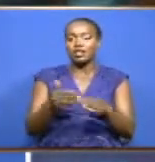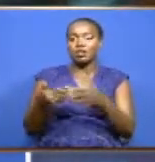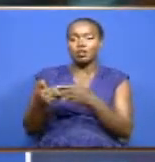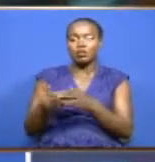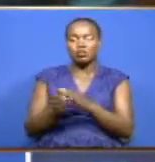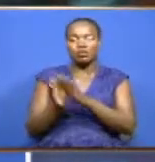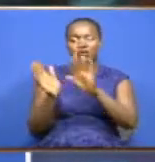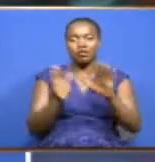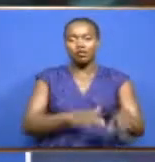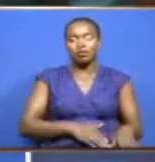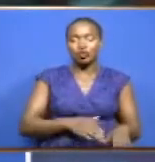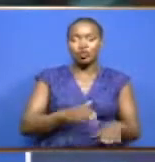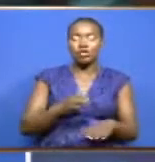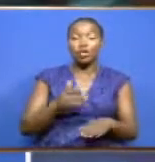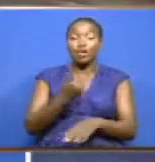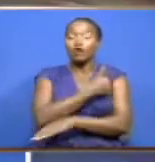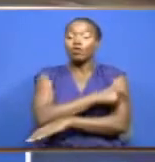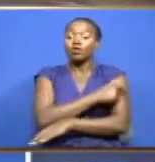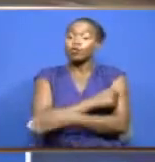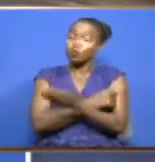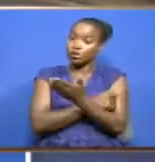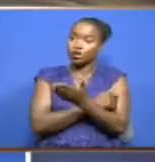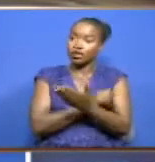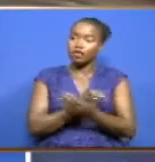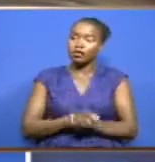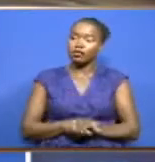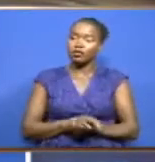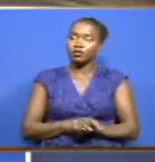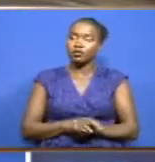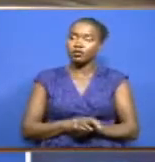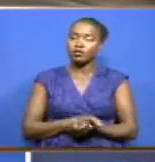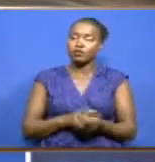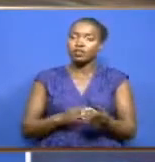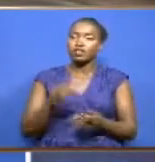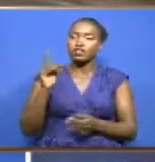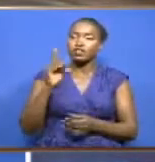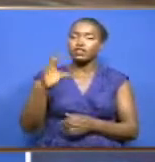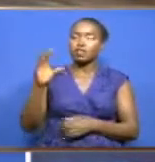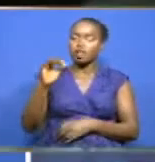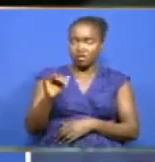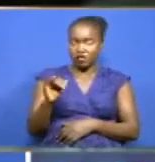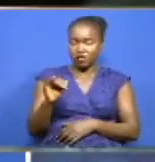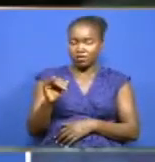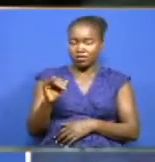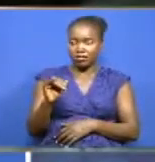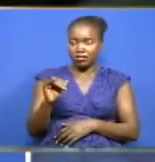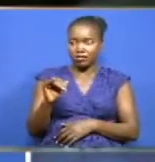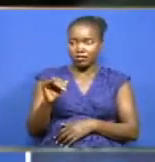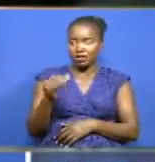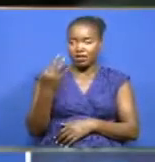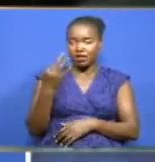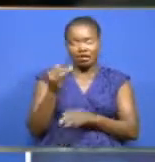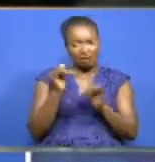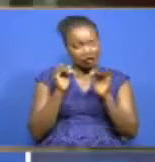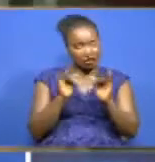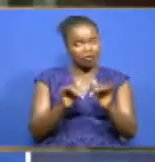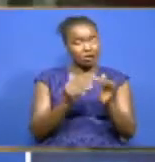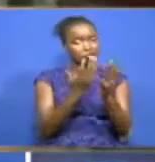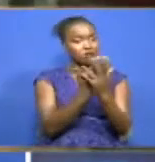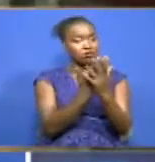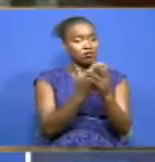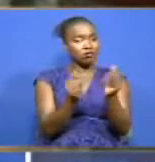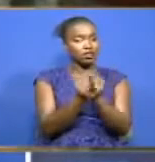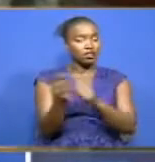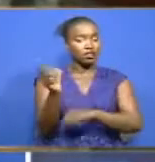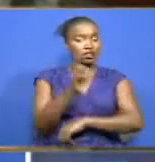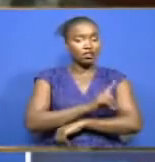abandoned at the Mama Lucy Hospital. The Director of Criminal Investigations sought to have the three detained for 10 days to allow